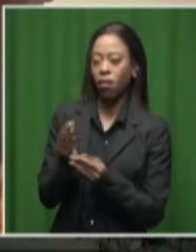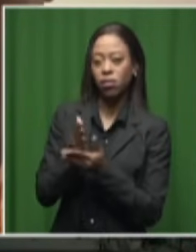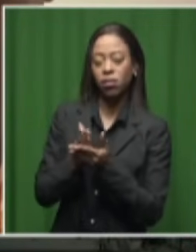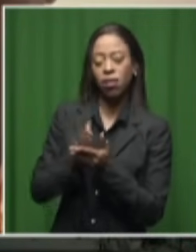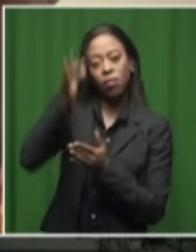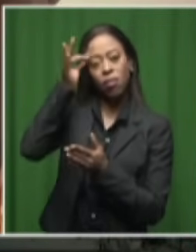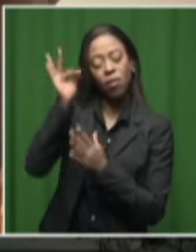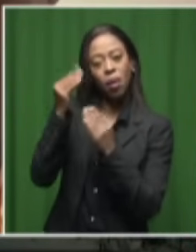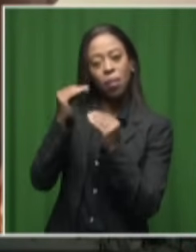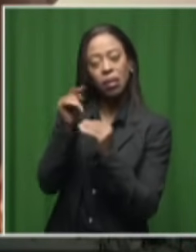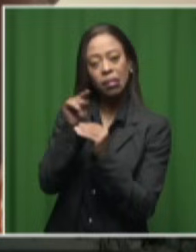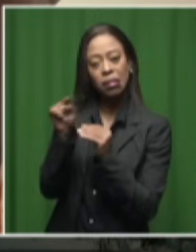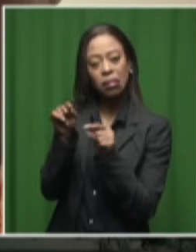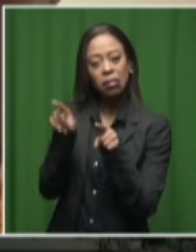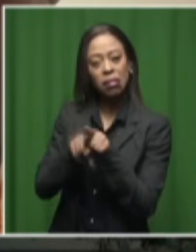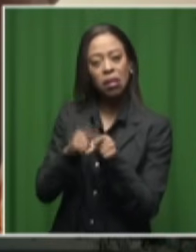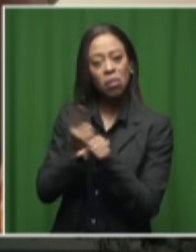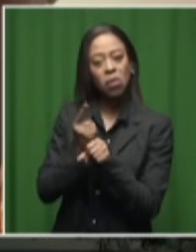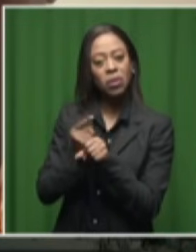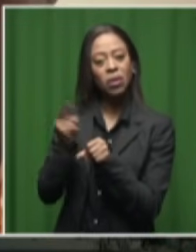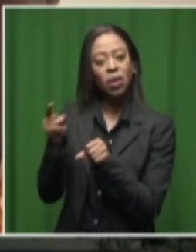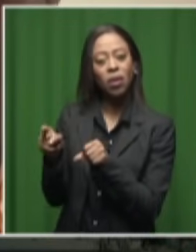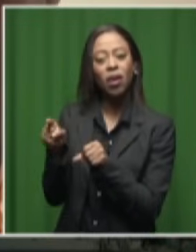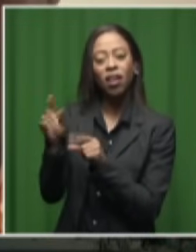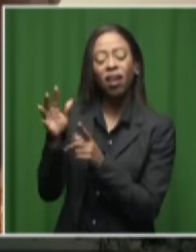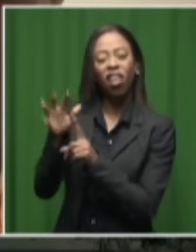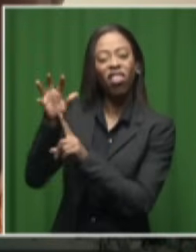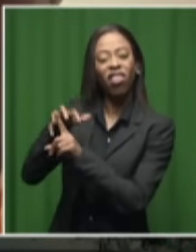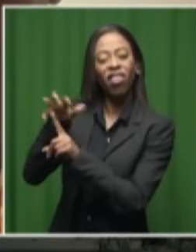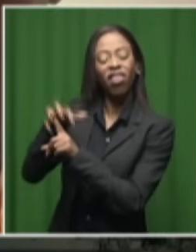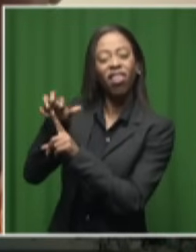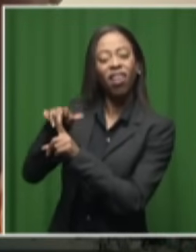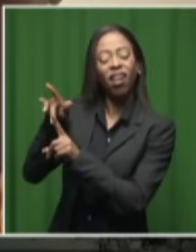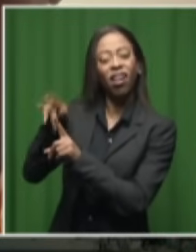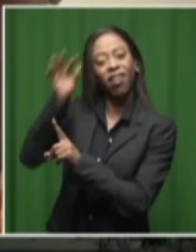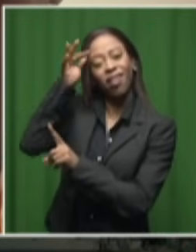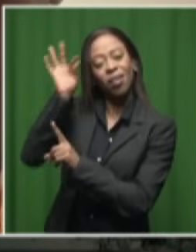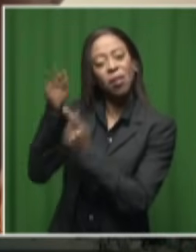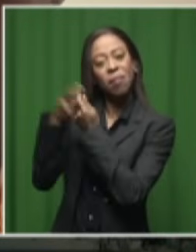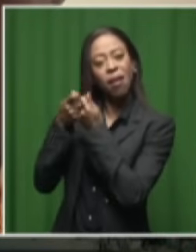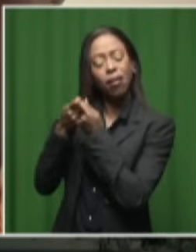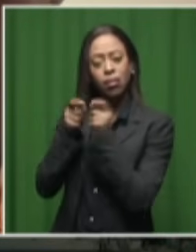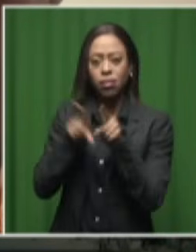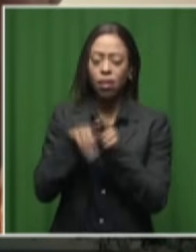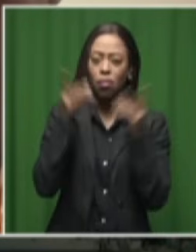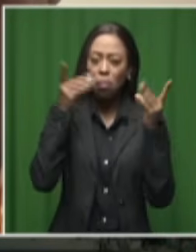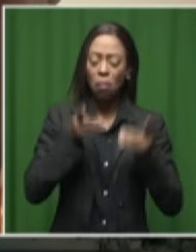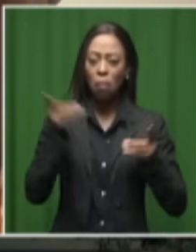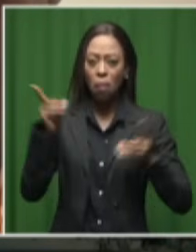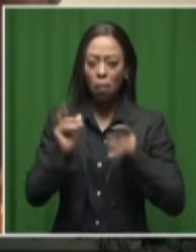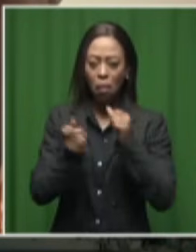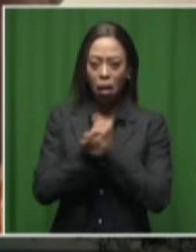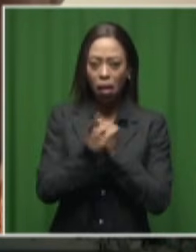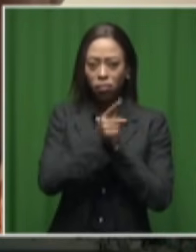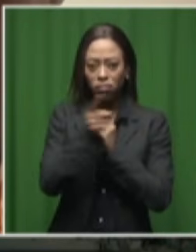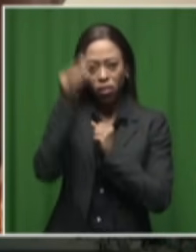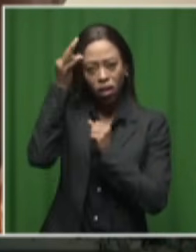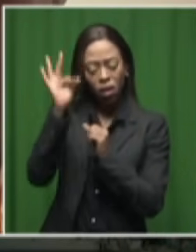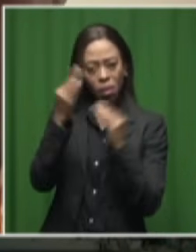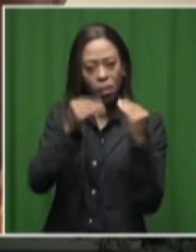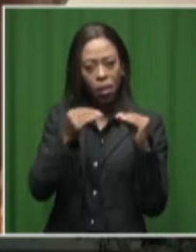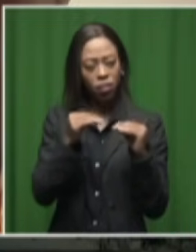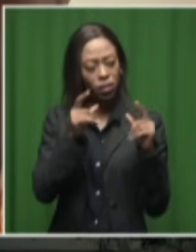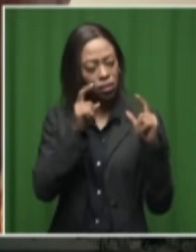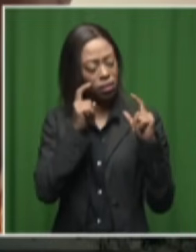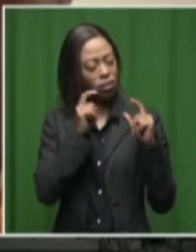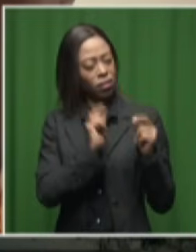state-owned entities and the sort of drain that they are on the fiscus, and you look at some of the decisions that are being made in these state-owned entities that do raise